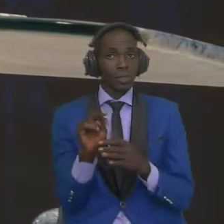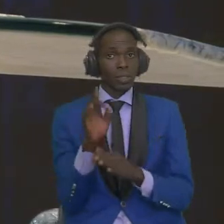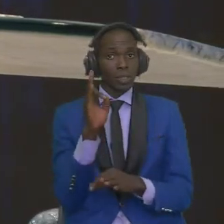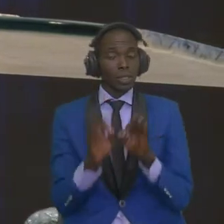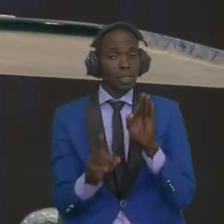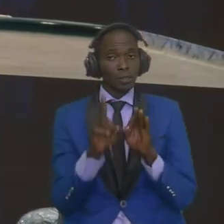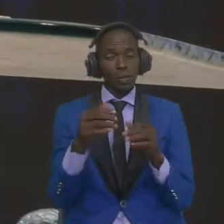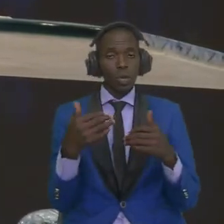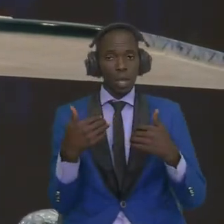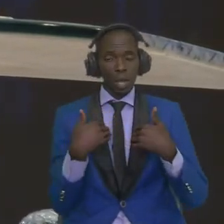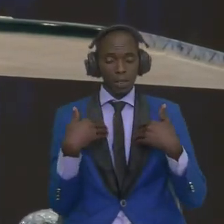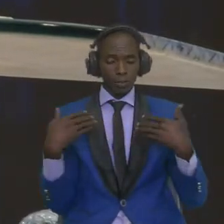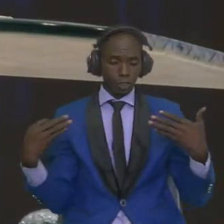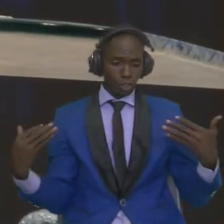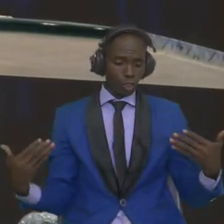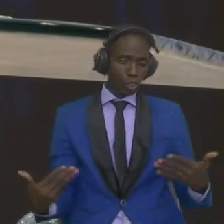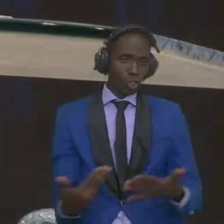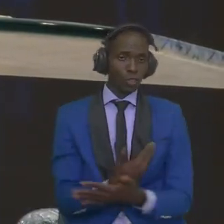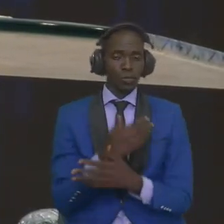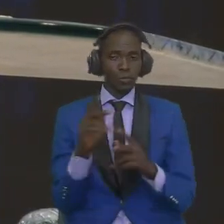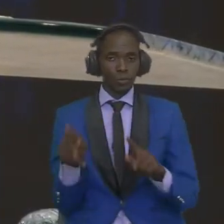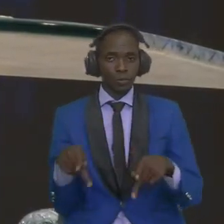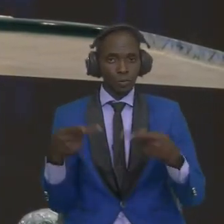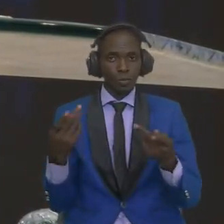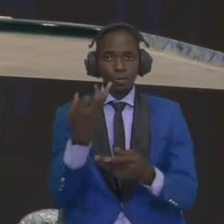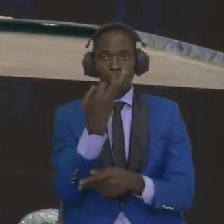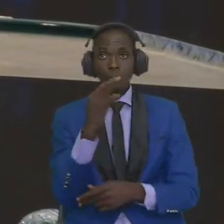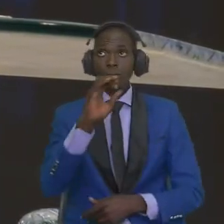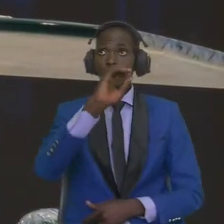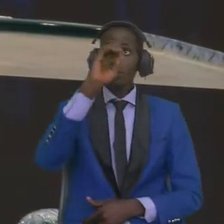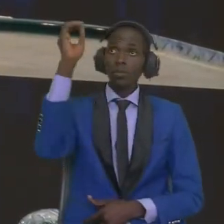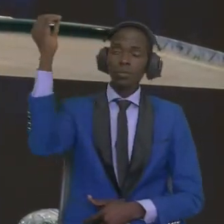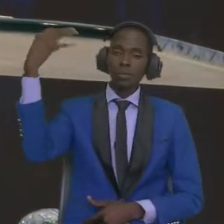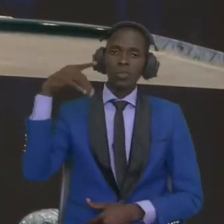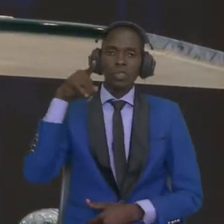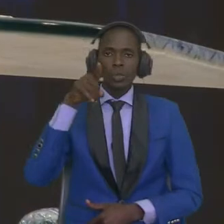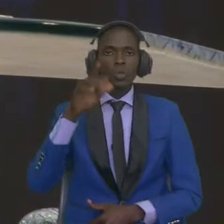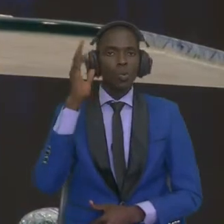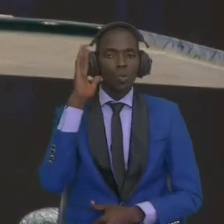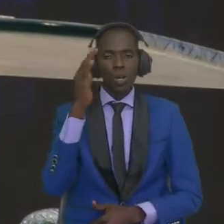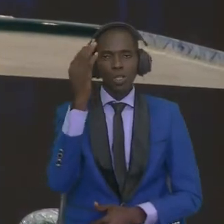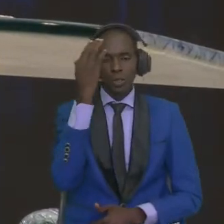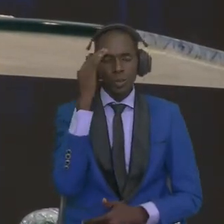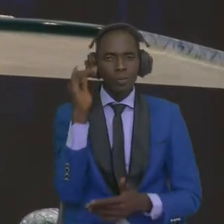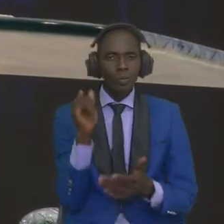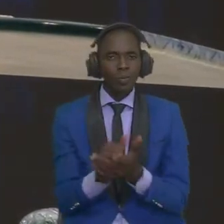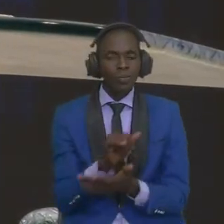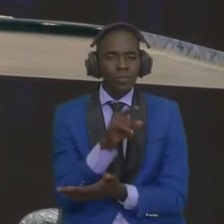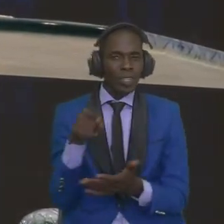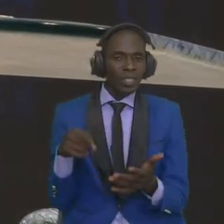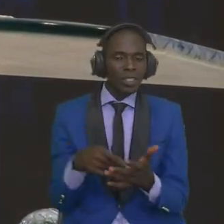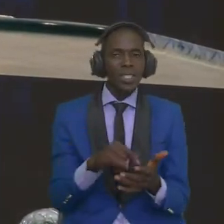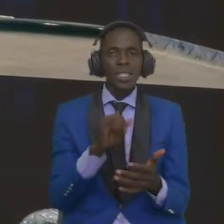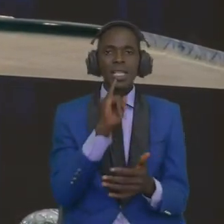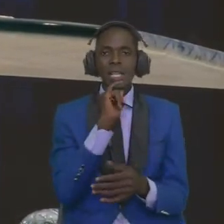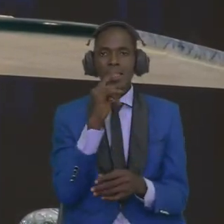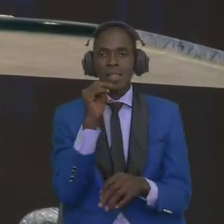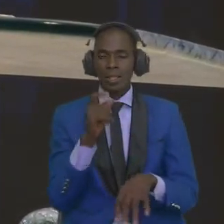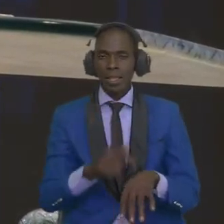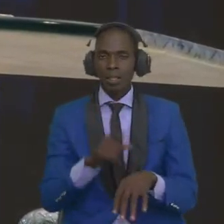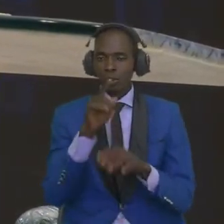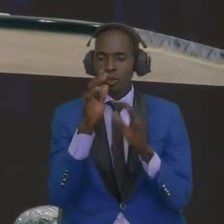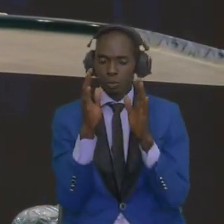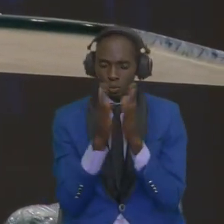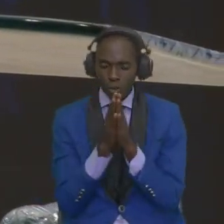supply, abundance, provision of grace, you will know that this is the time you prayed, this is how